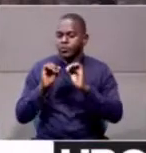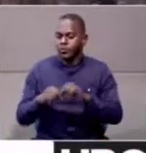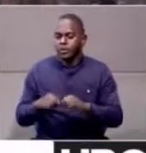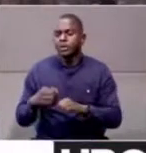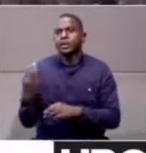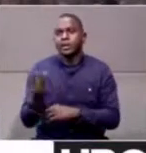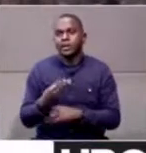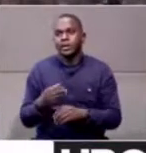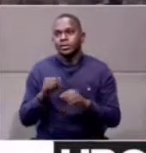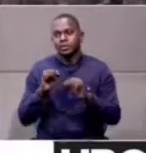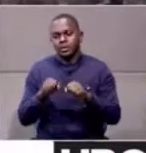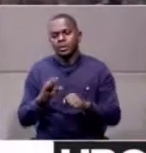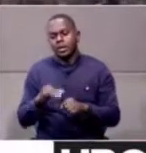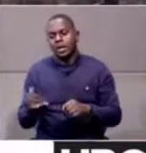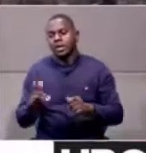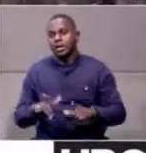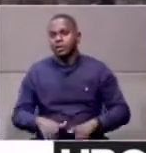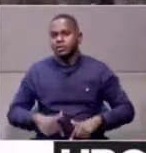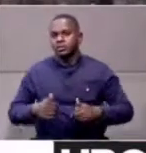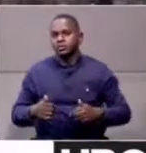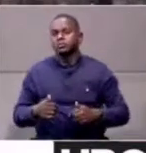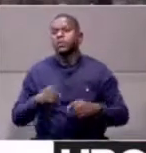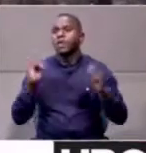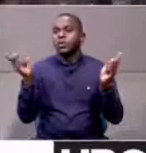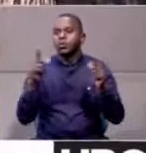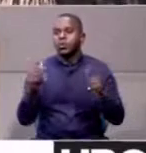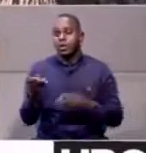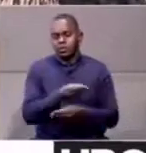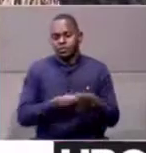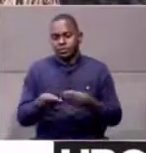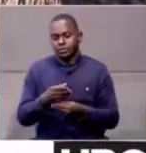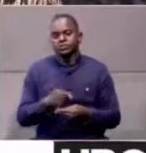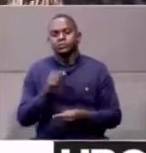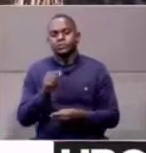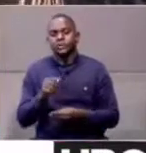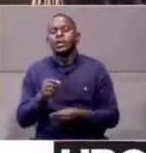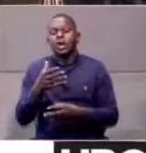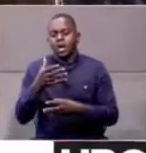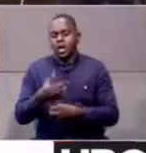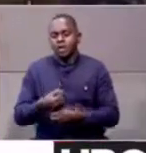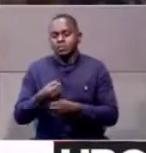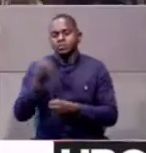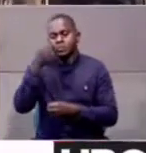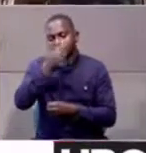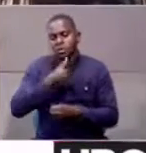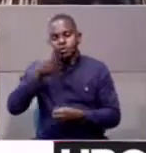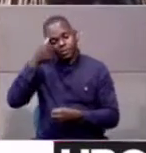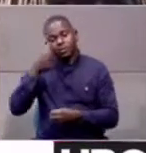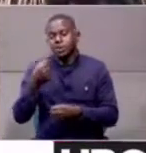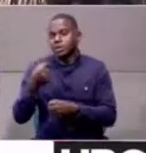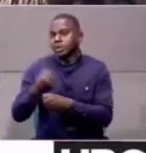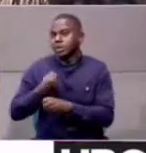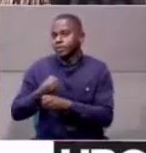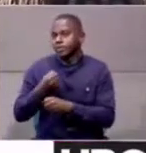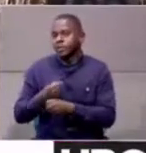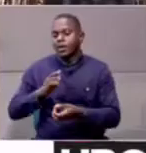as well have another livelihood out of the cattle economy. Sasakawa Africa Association Extension staff, in partnership